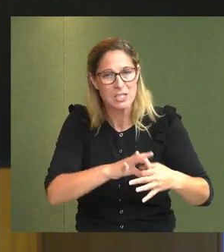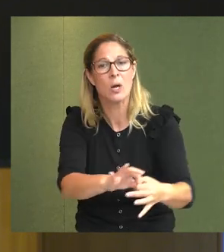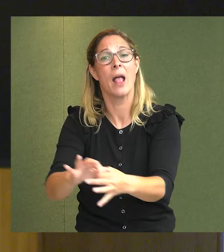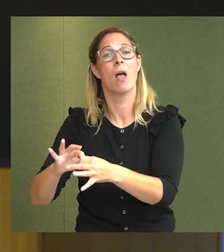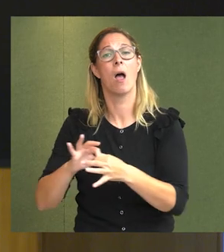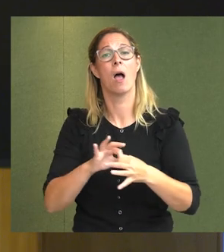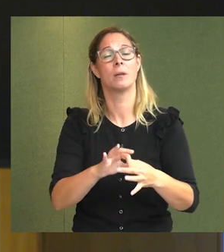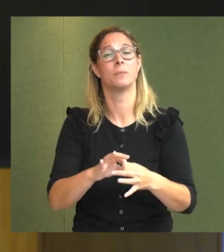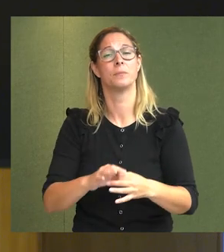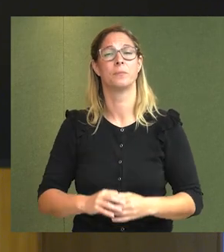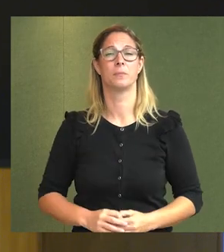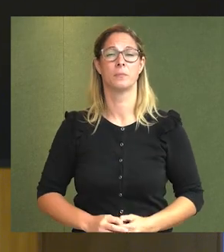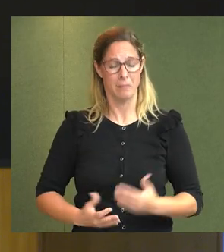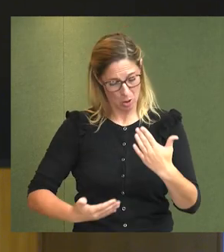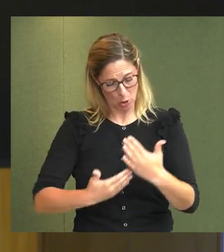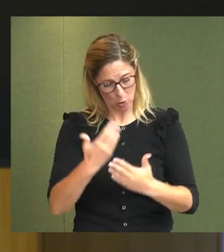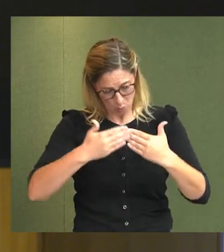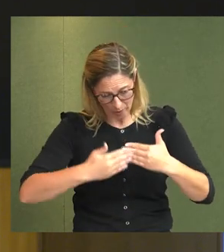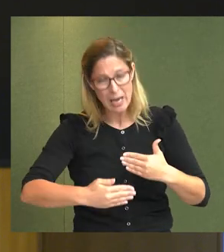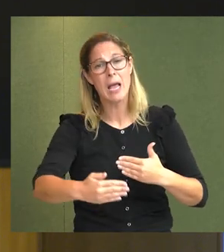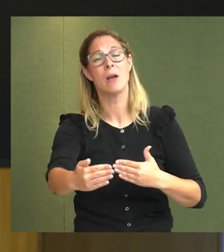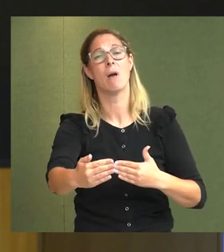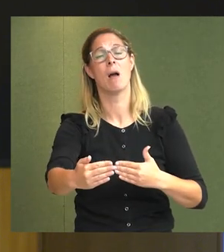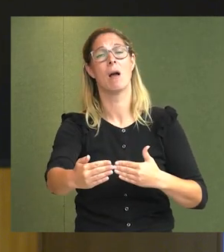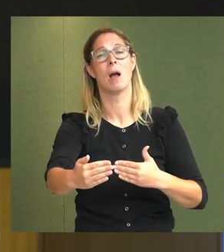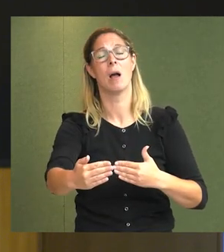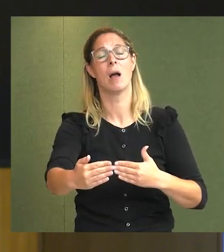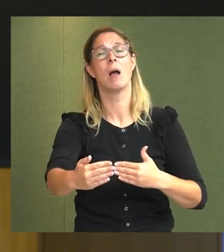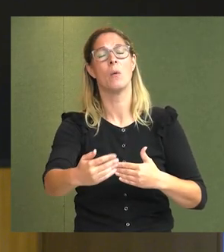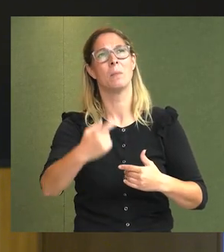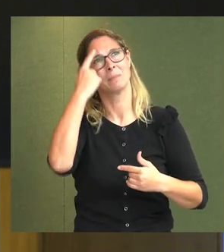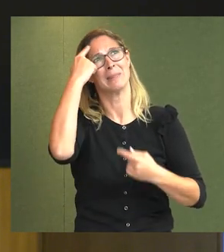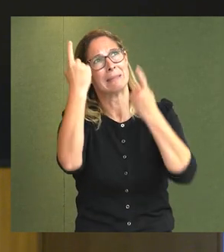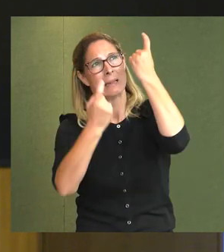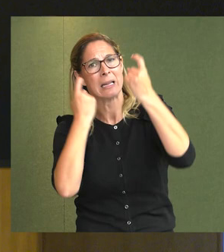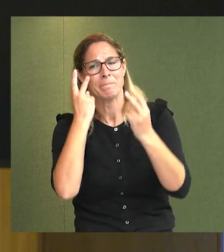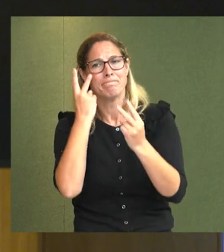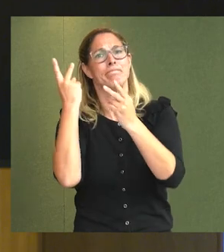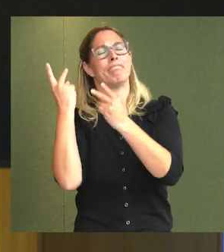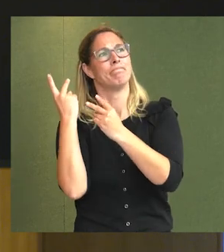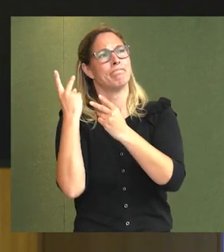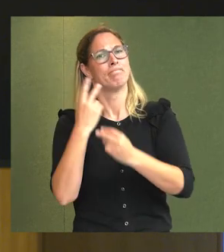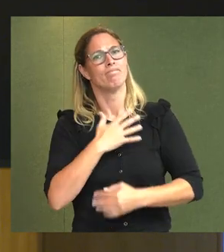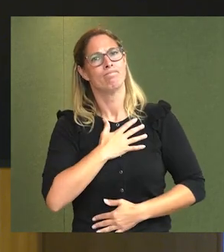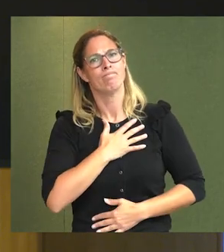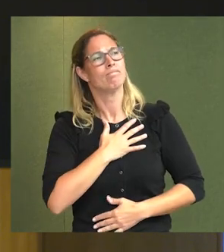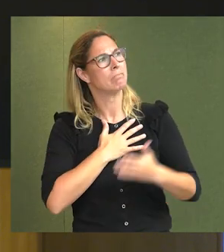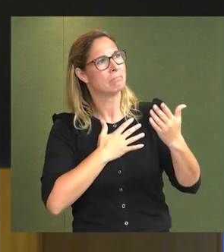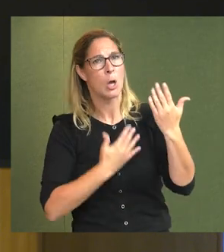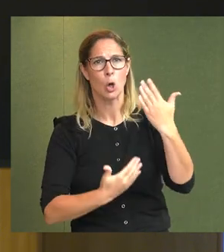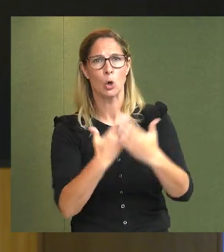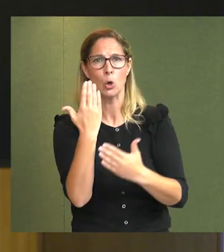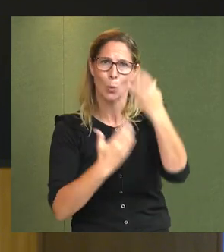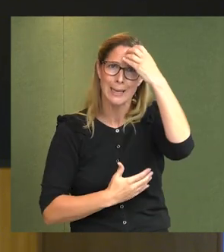begins, we must be mindful this is also a profound moment of sadness for our new King. And I